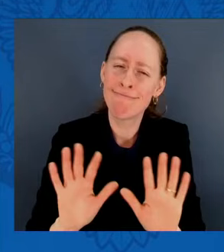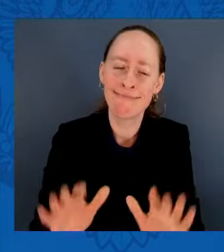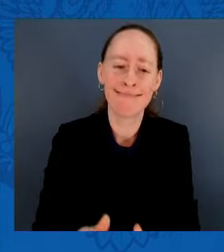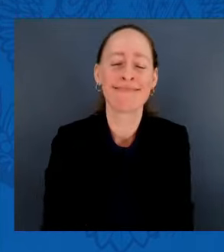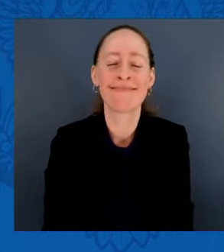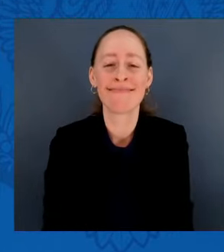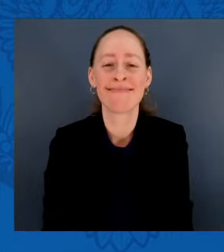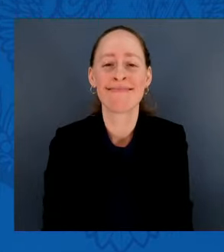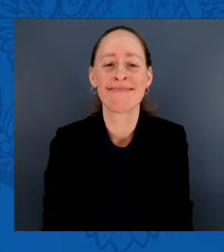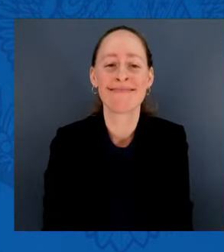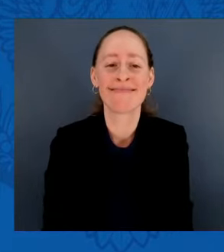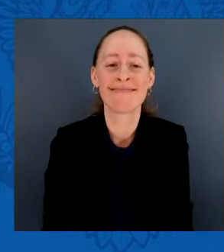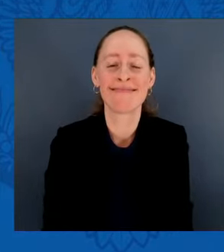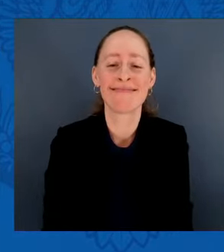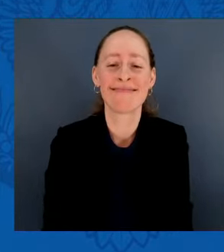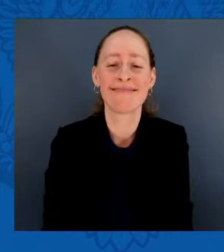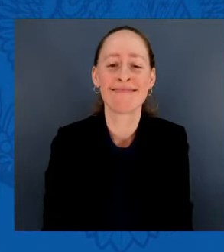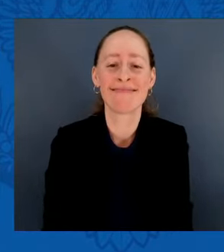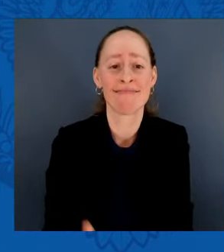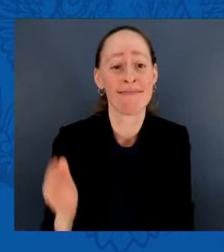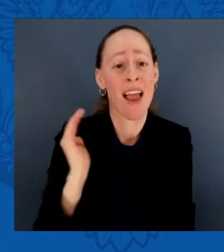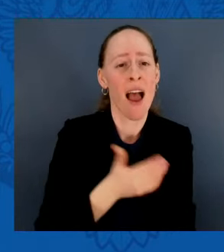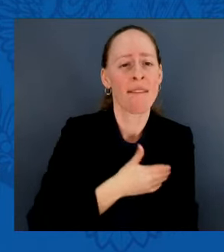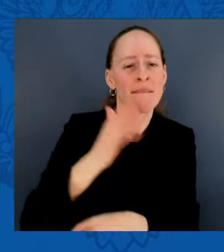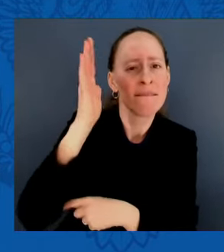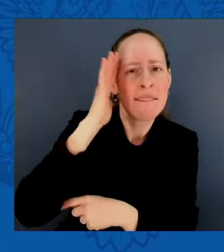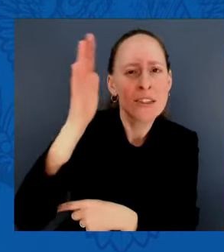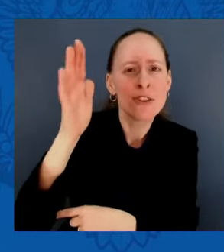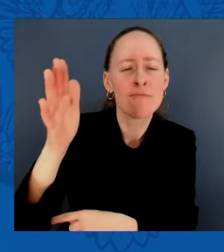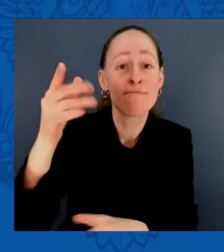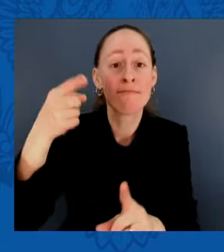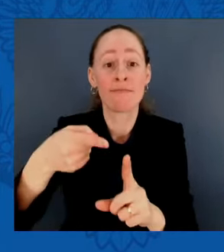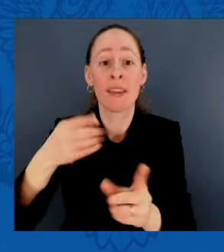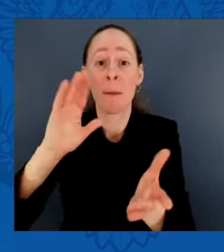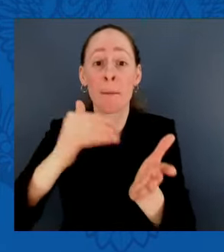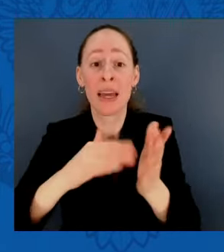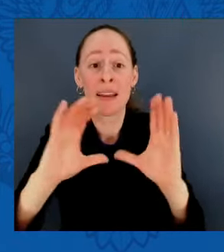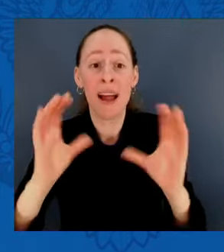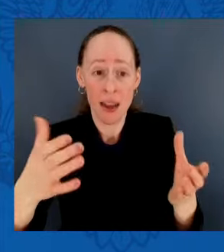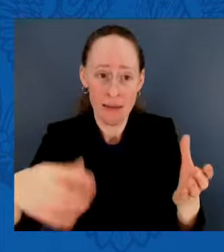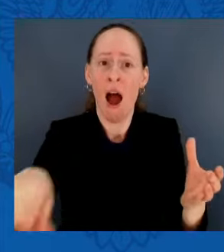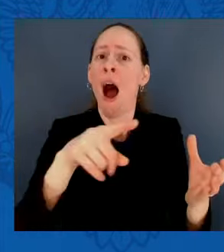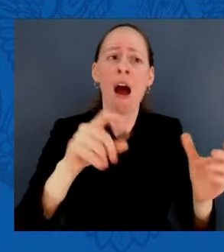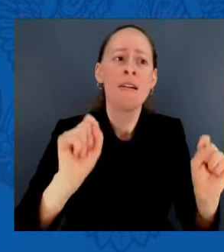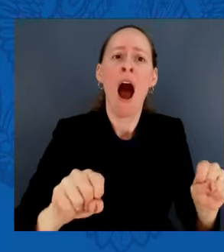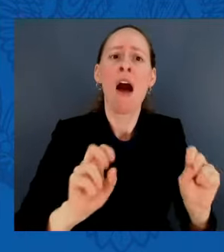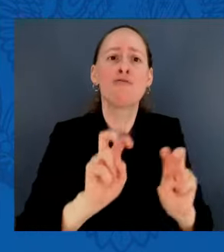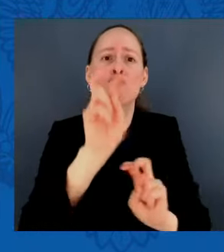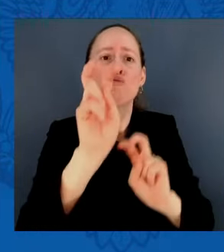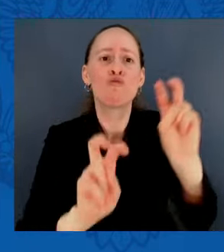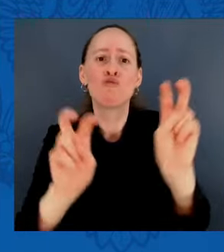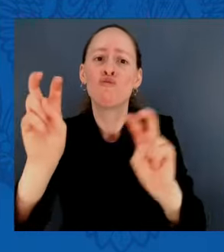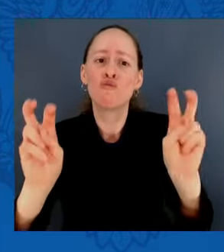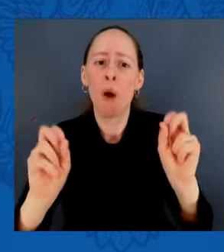where the middle class finally has a fair shot and the wealthy have to pay their fair share in taxes.